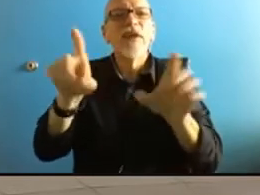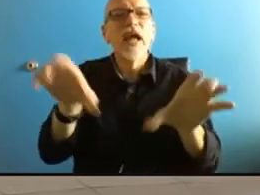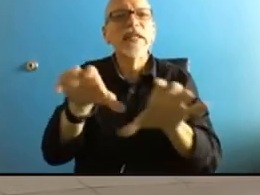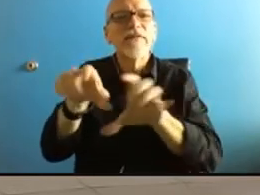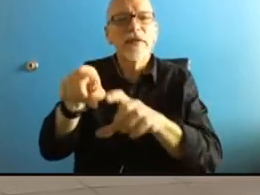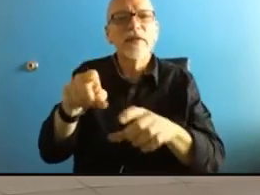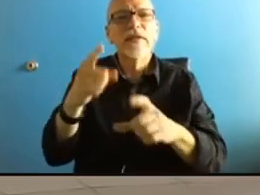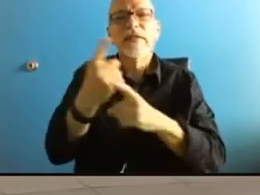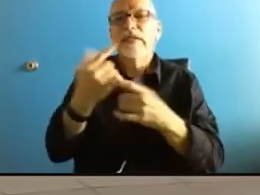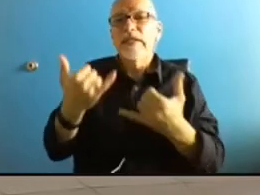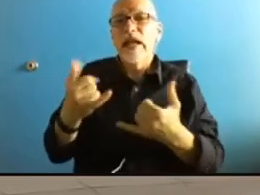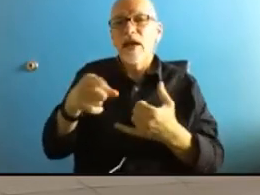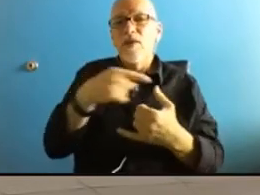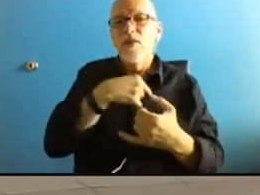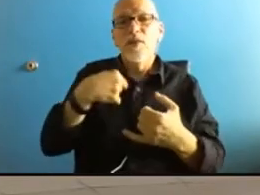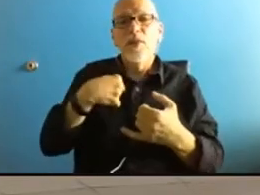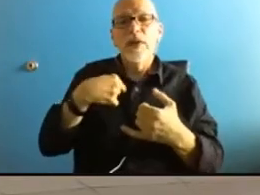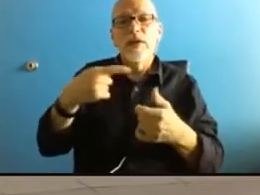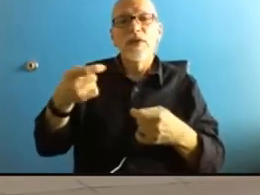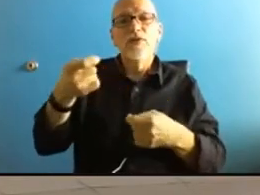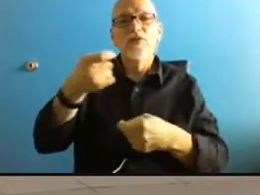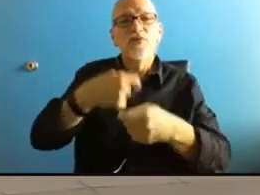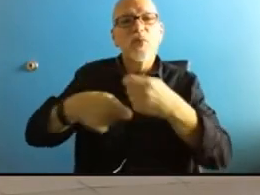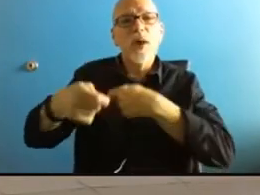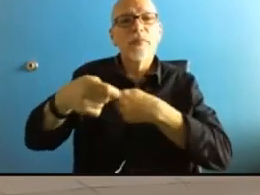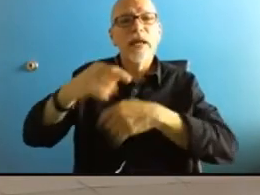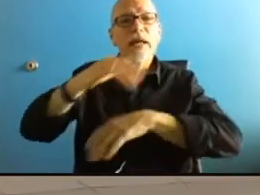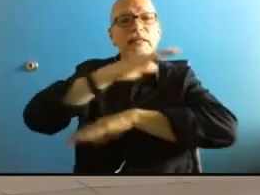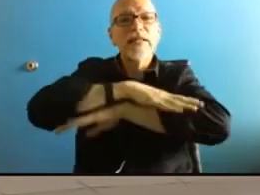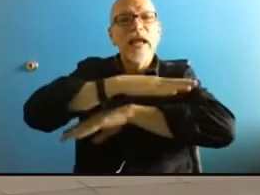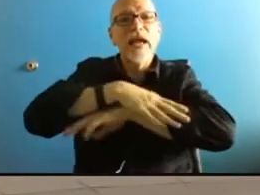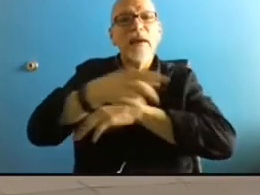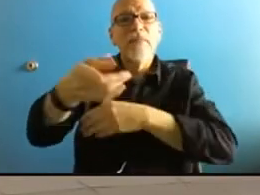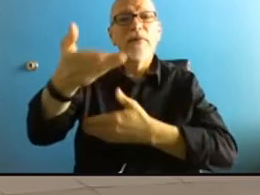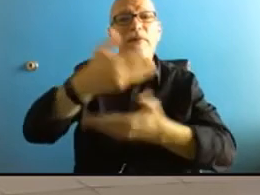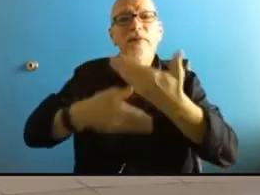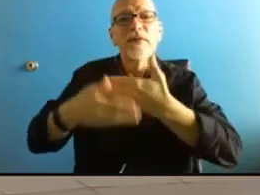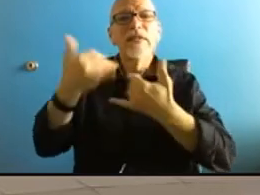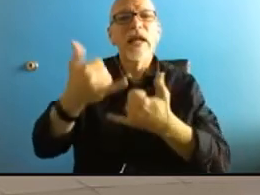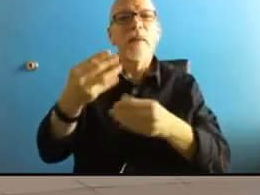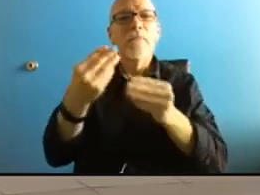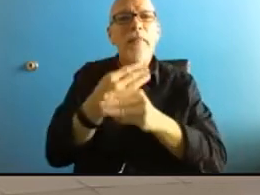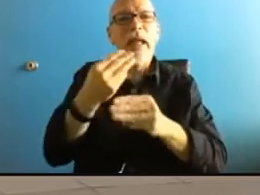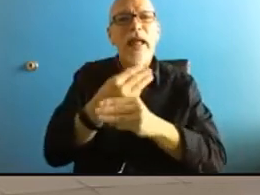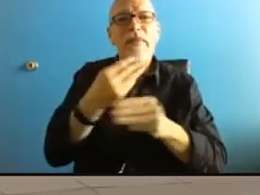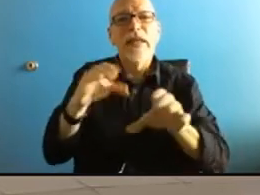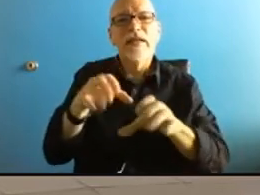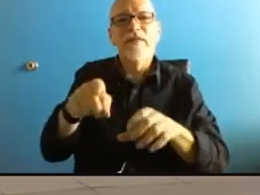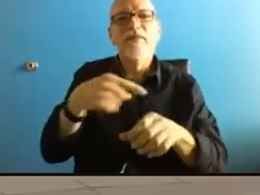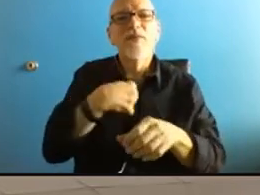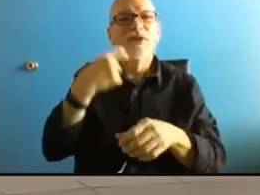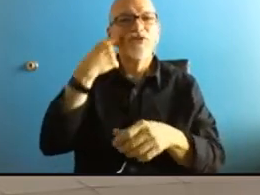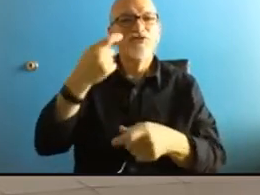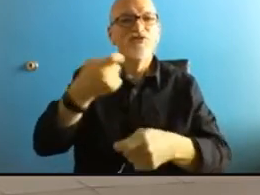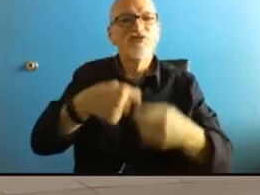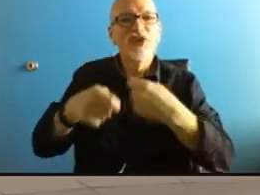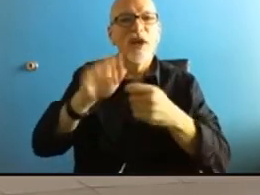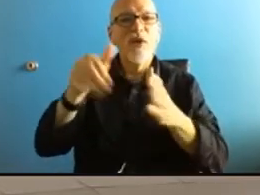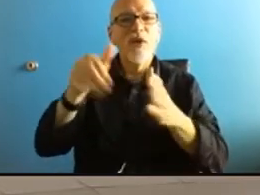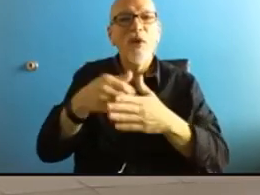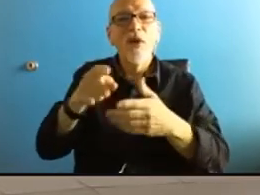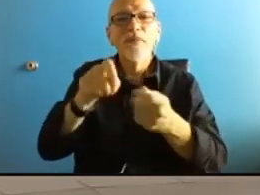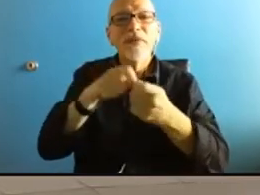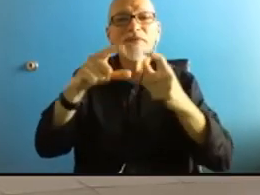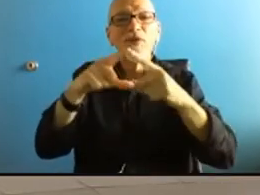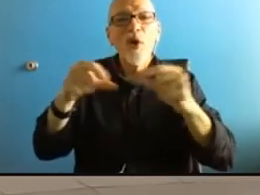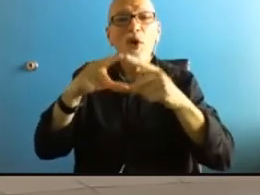we've actually swapped out this table for a math activity. So we've just changed all of those specific